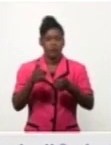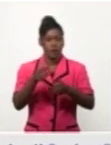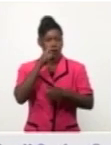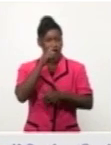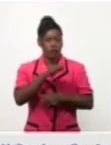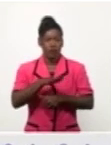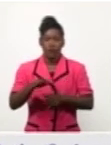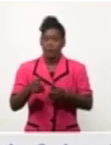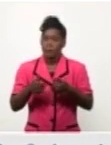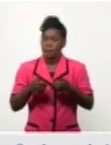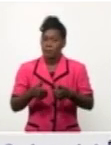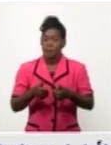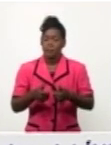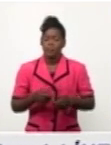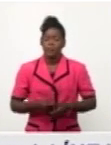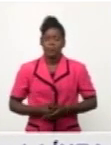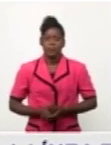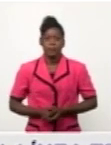and